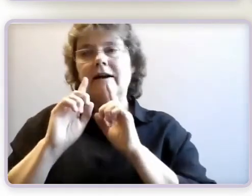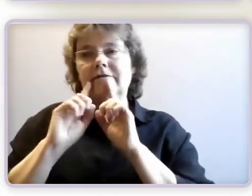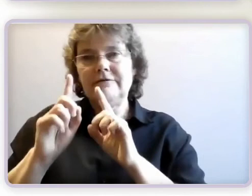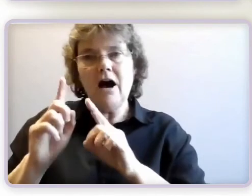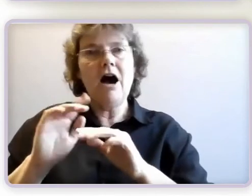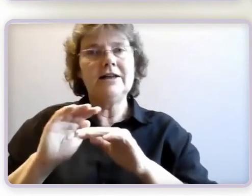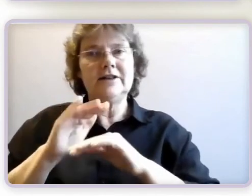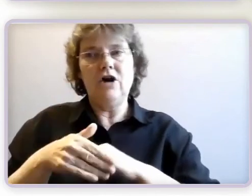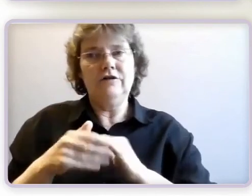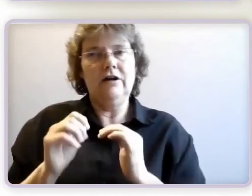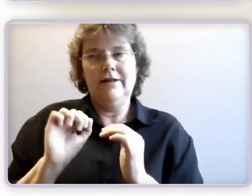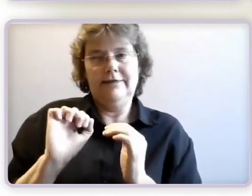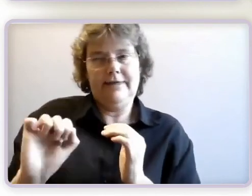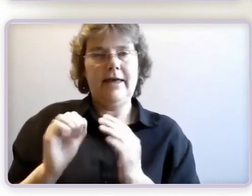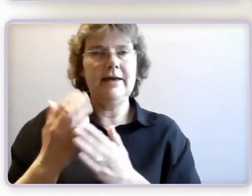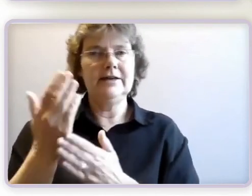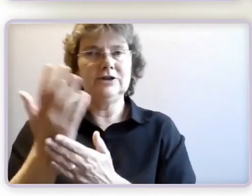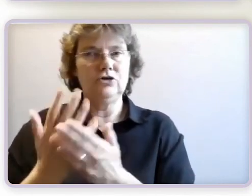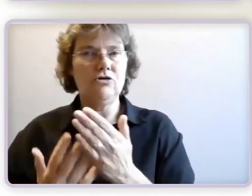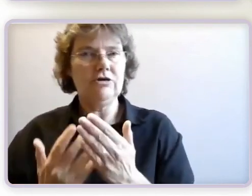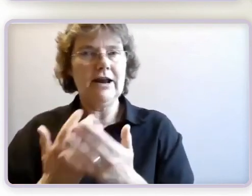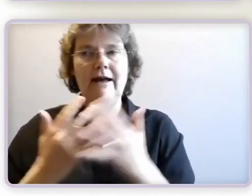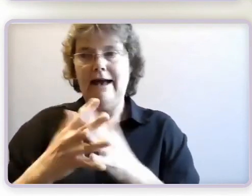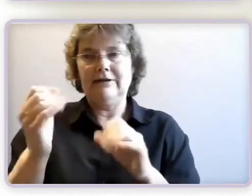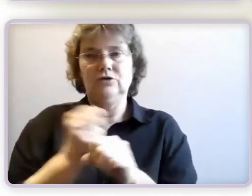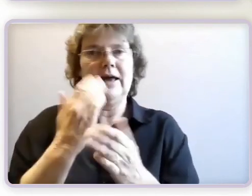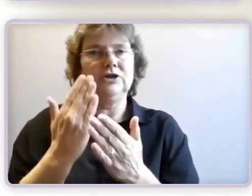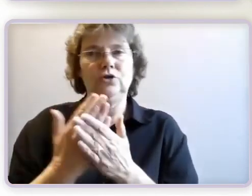particular story and how to make sure it's protected.